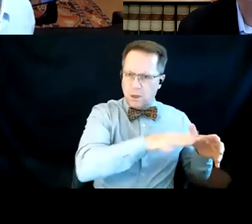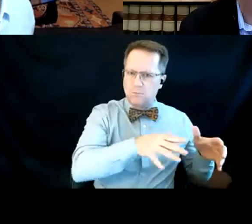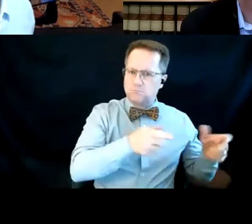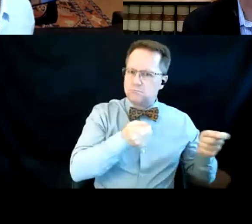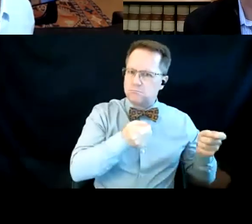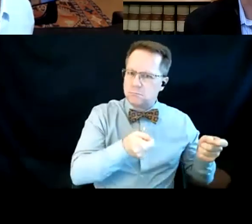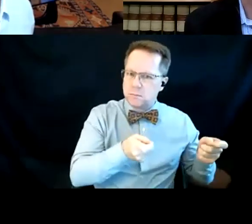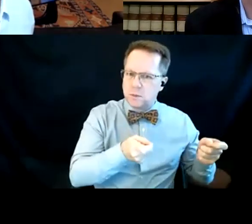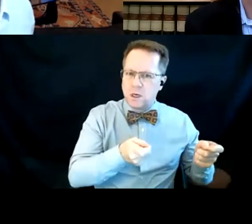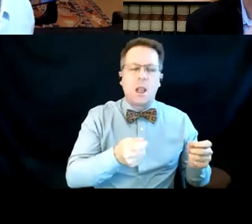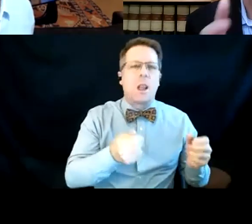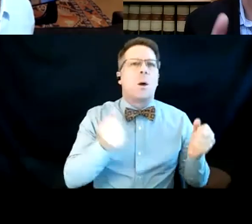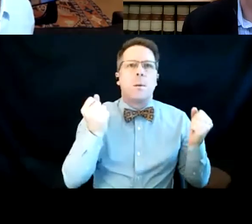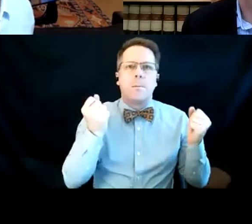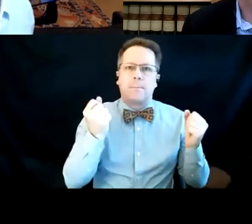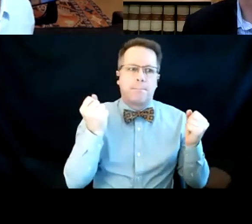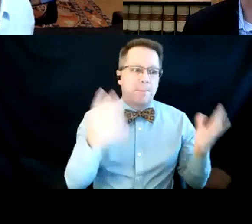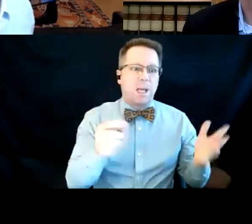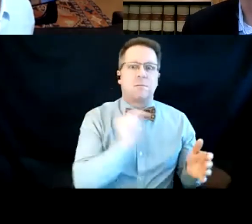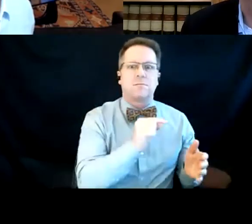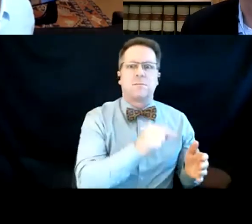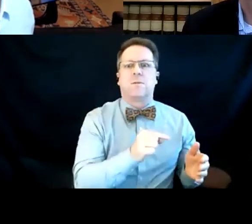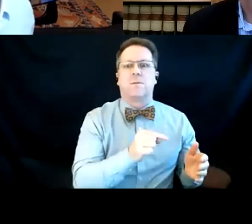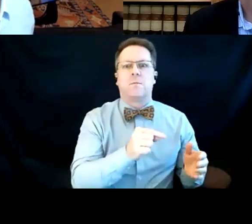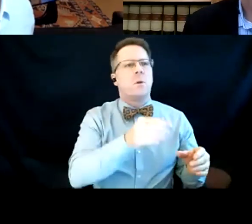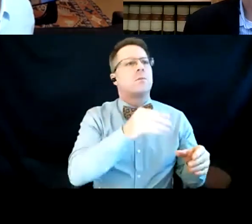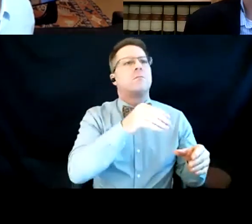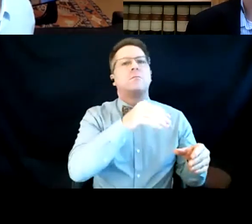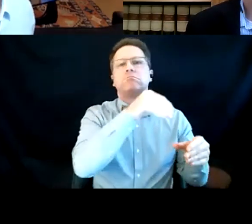these requests than ever before, and the court has granted more.